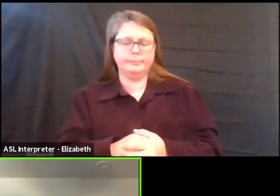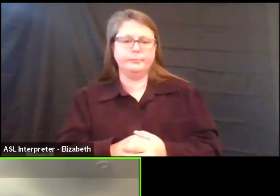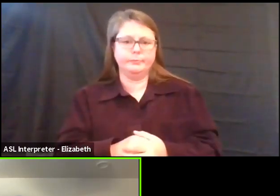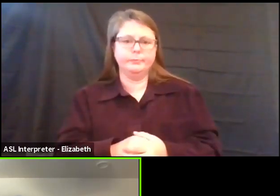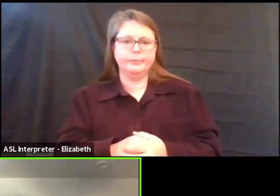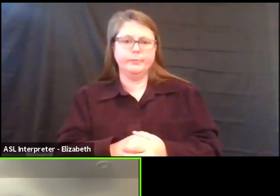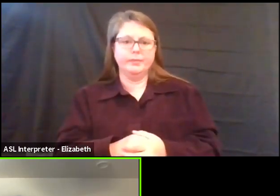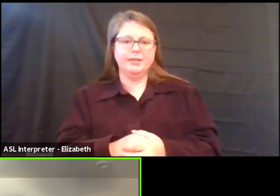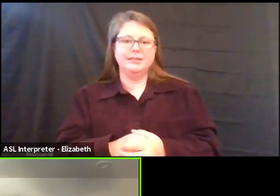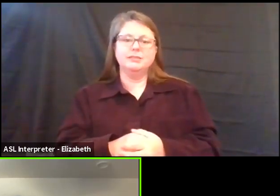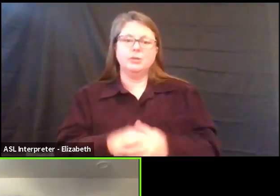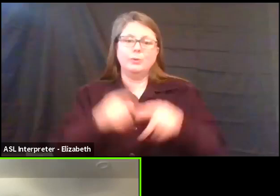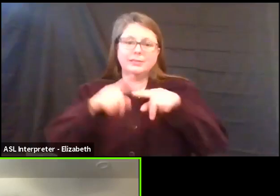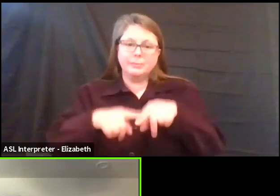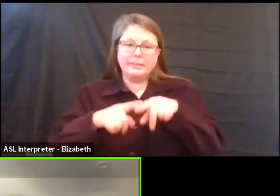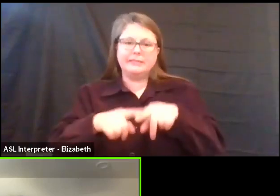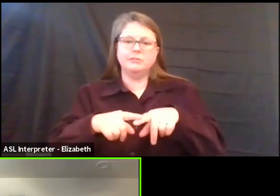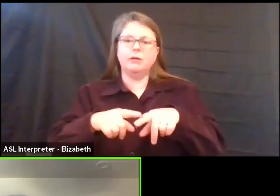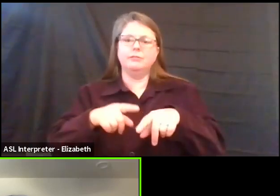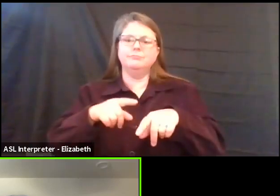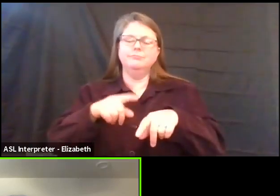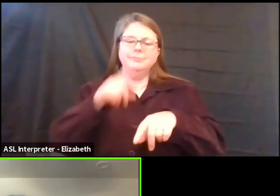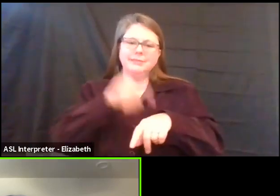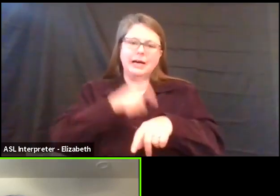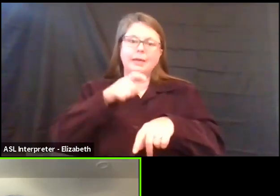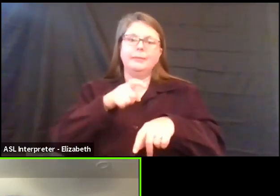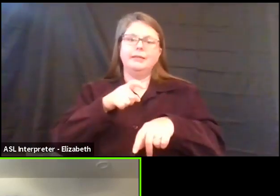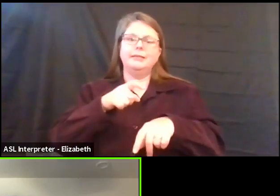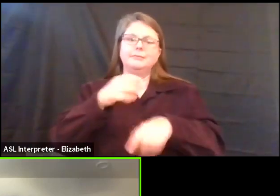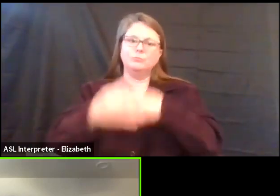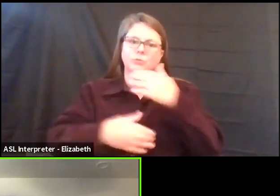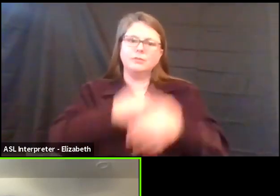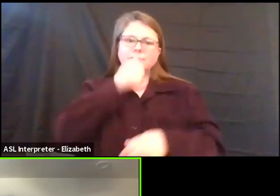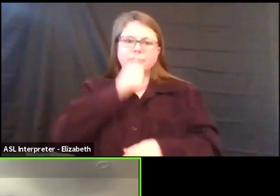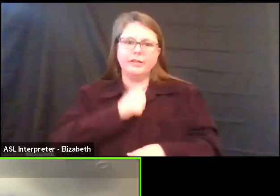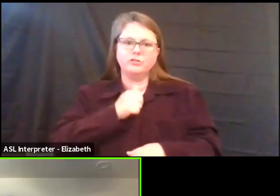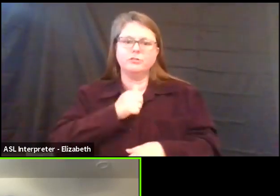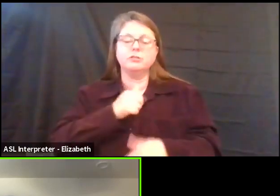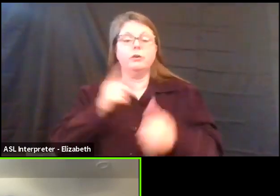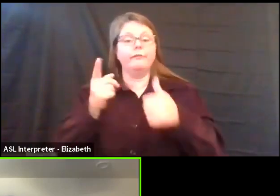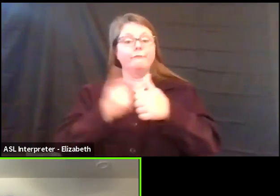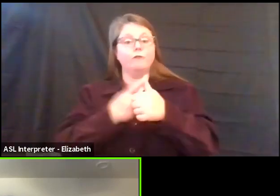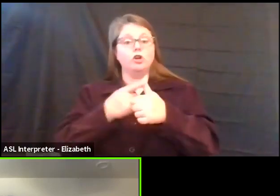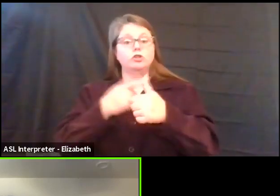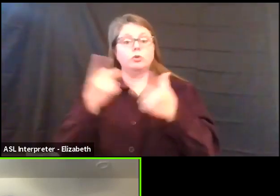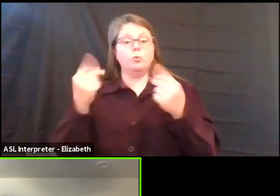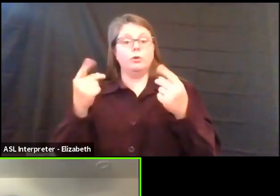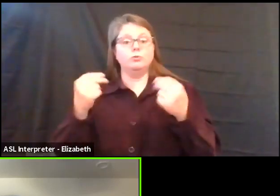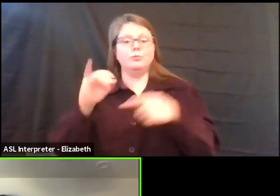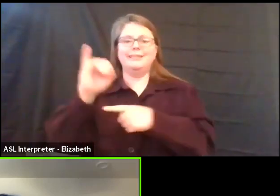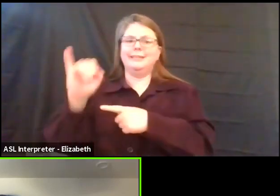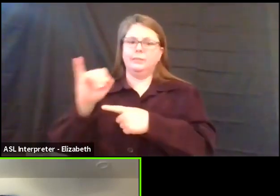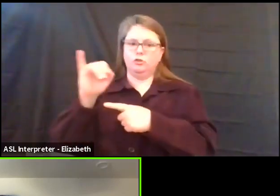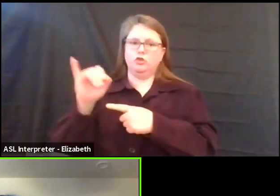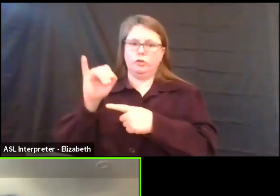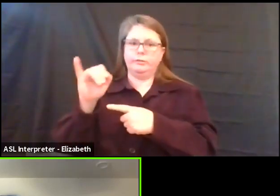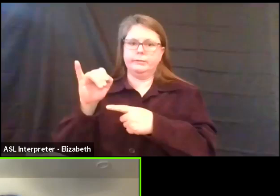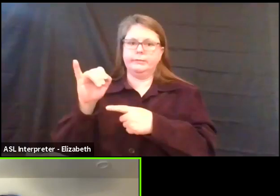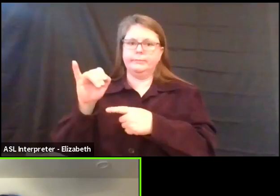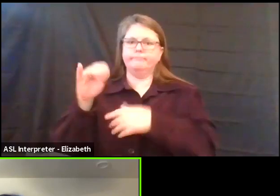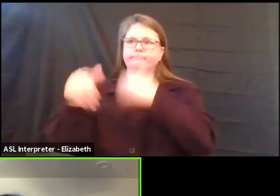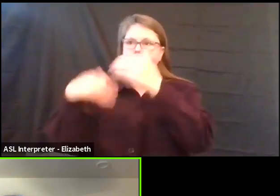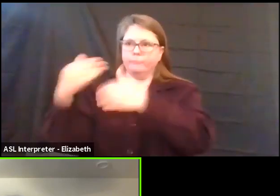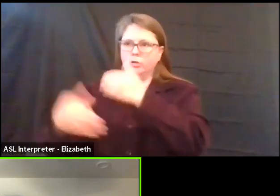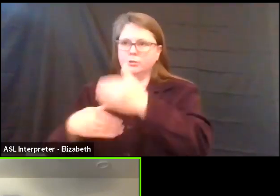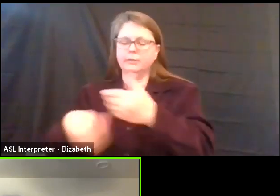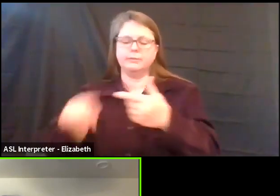So the first thing you want to do is work with your insurance if you have it, go through the FEMA process, but still fill out this wait